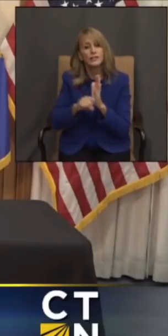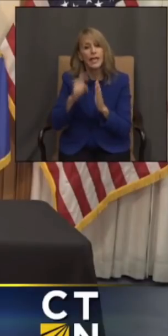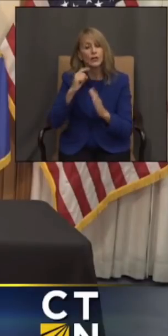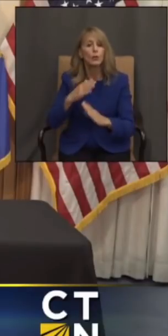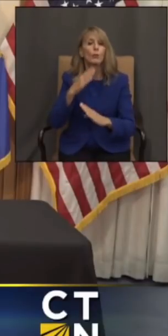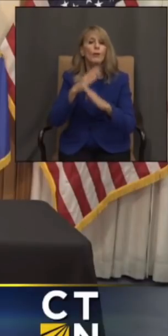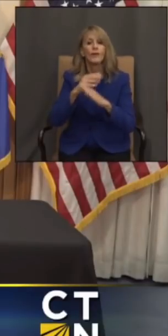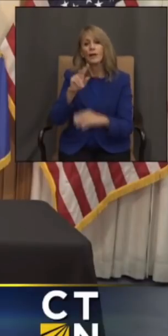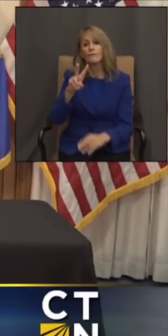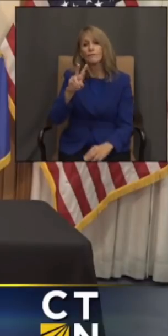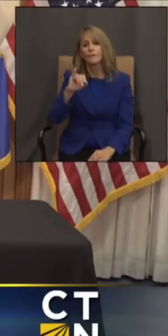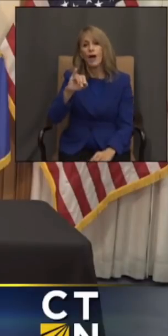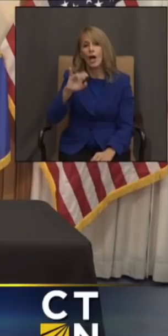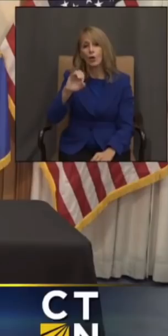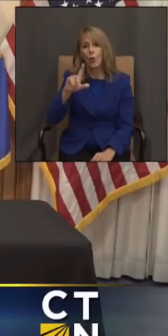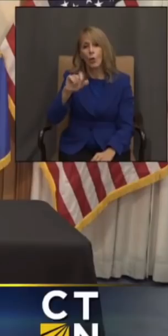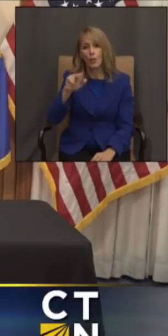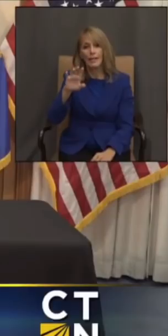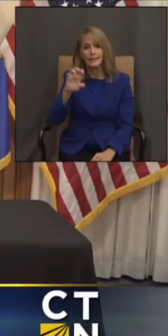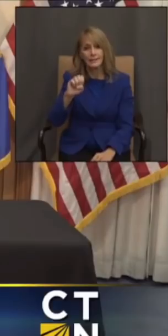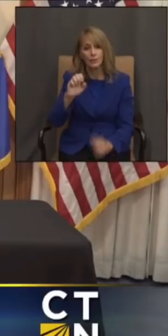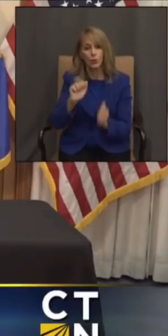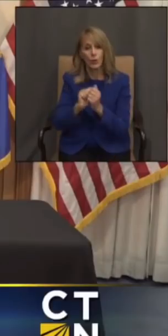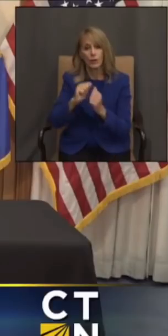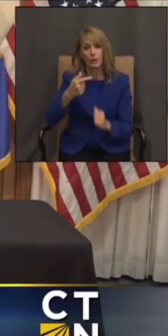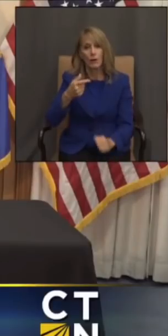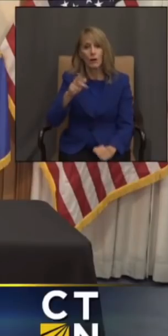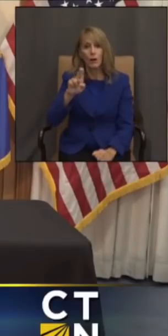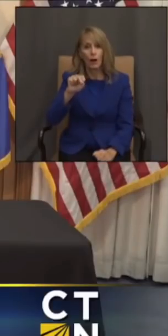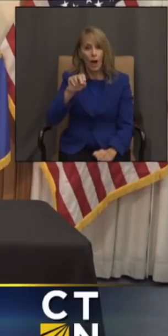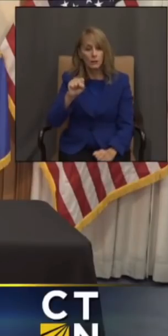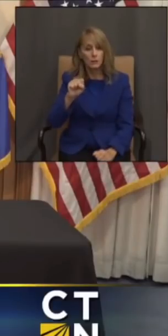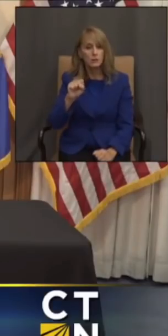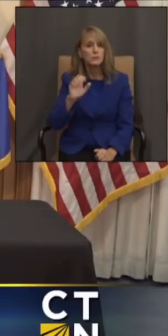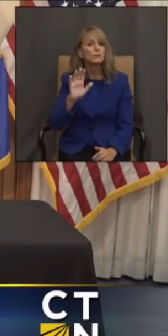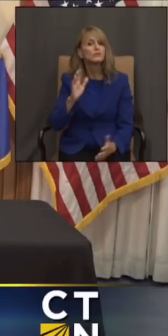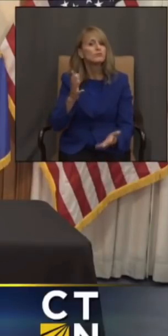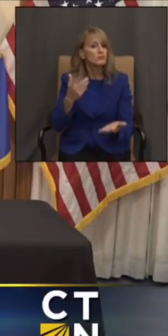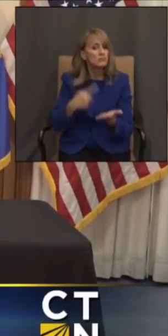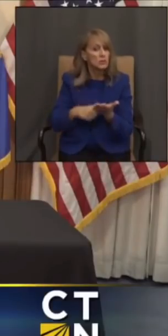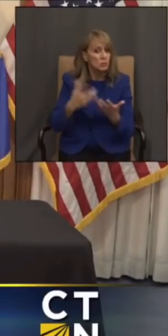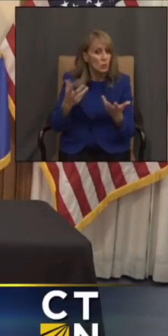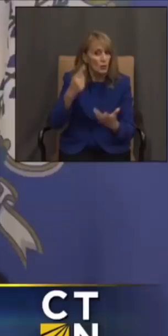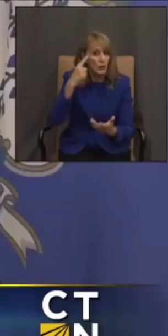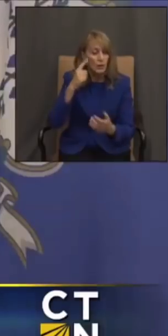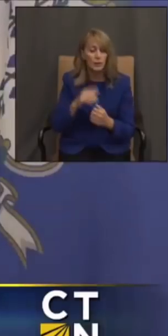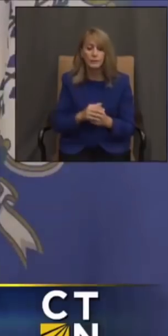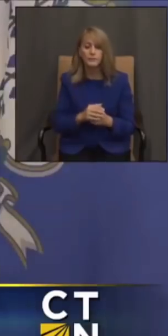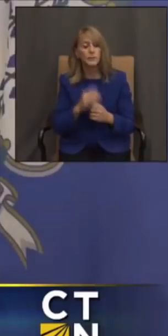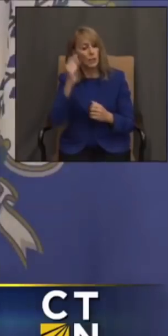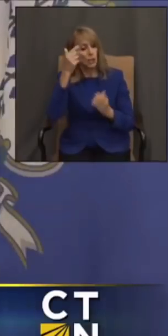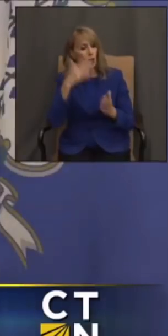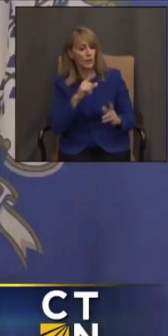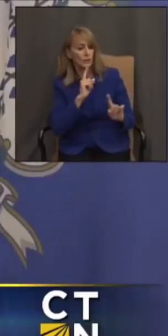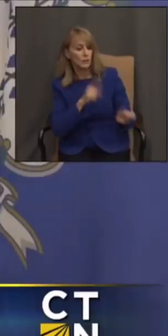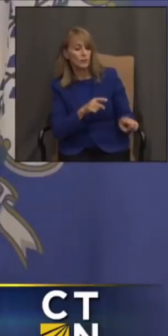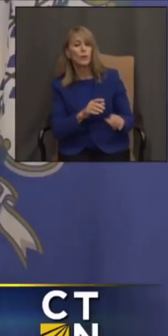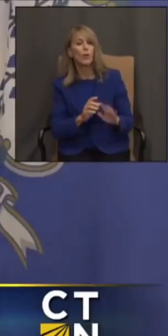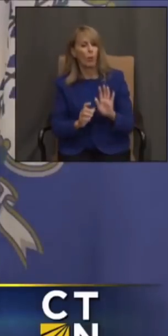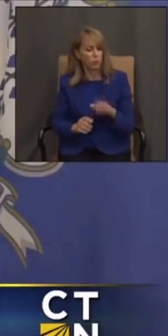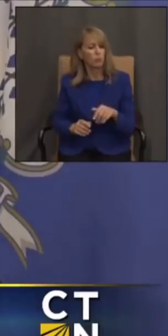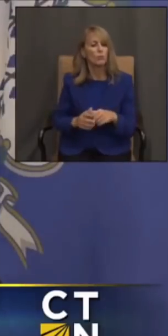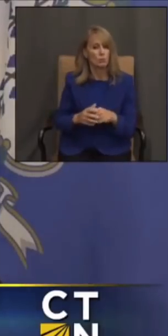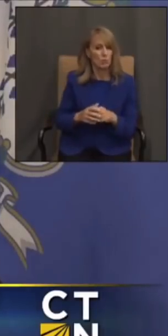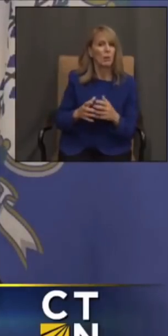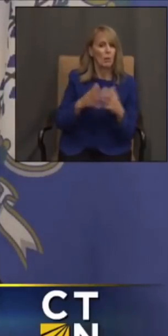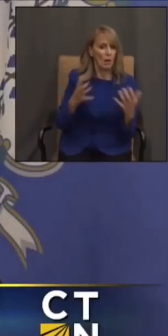prevention programs. What are your thoughts and what's being done? Well, a lot is being done on that.